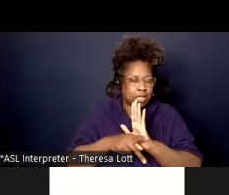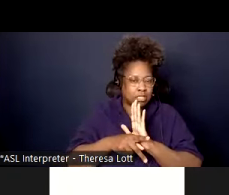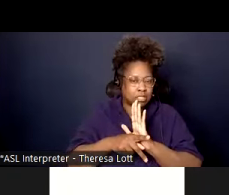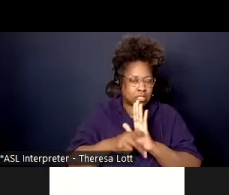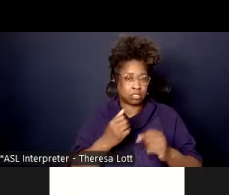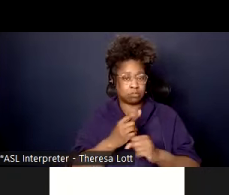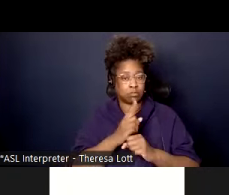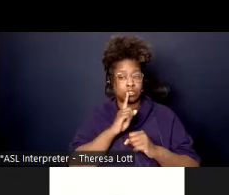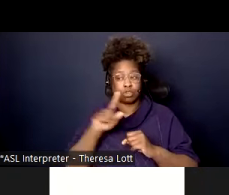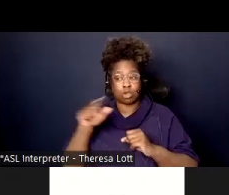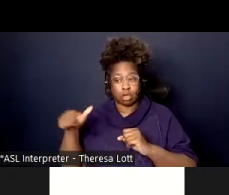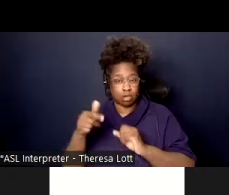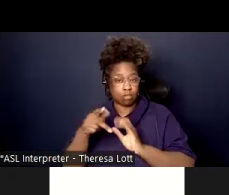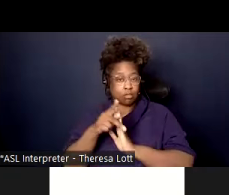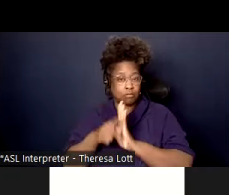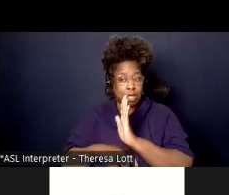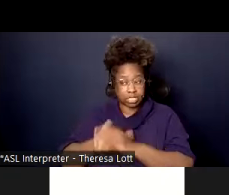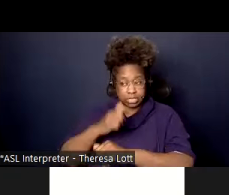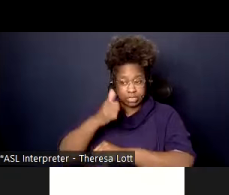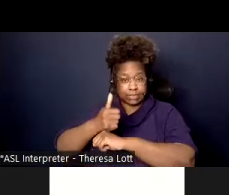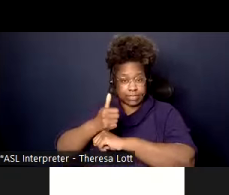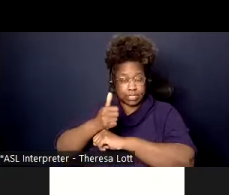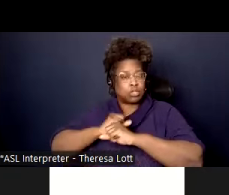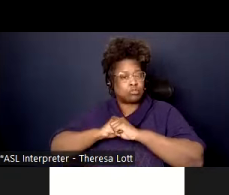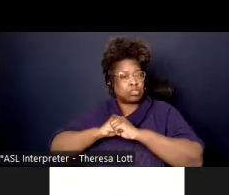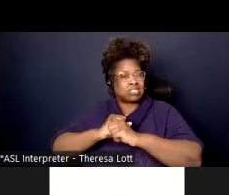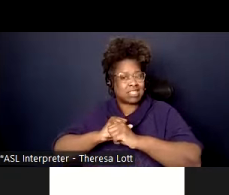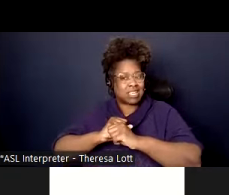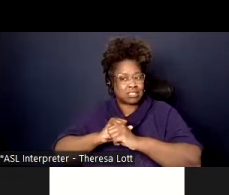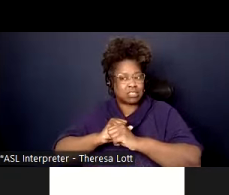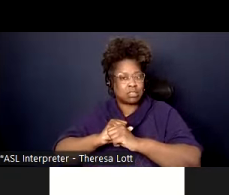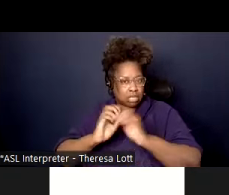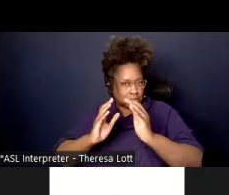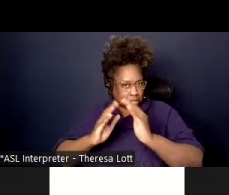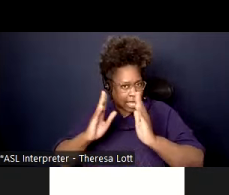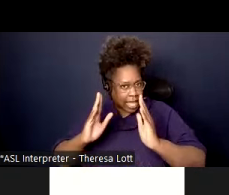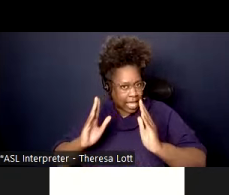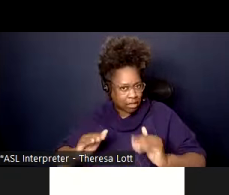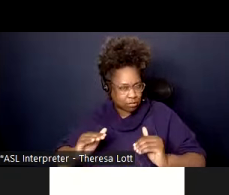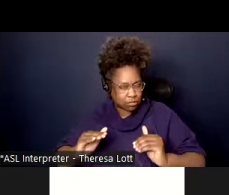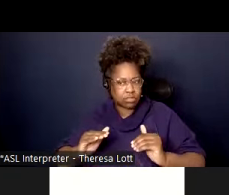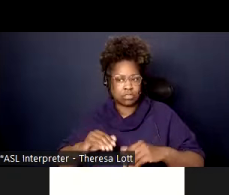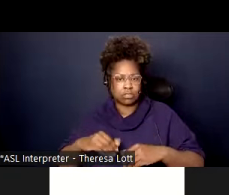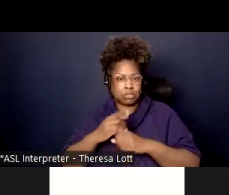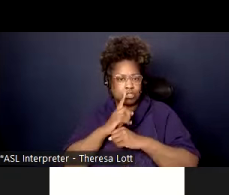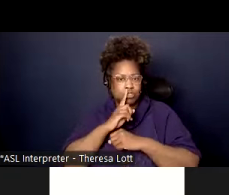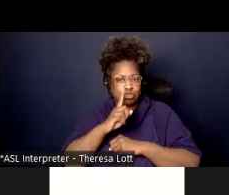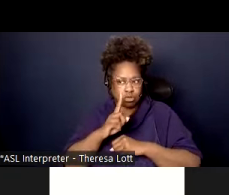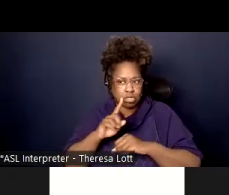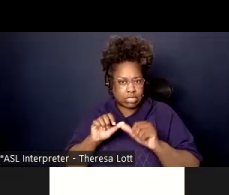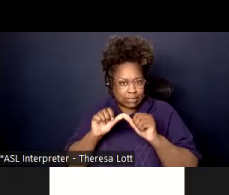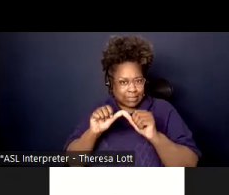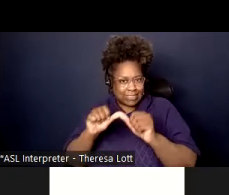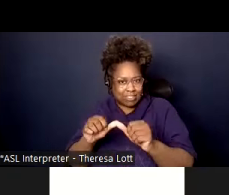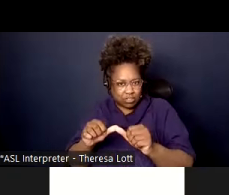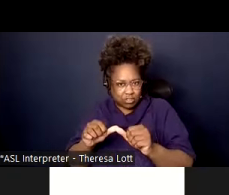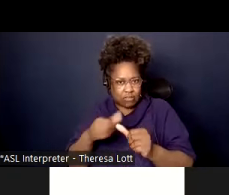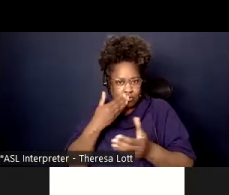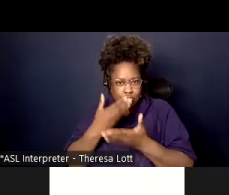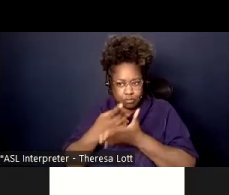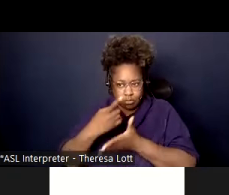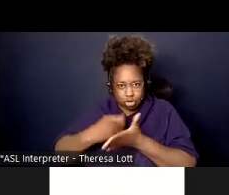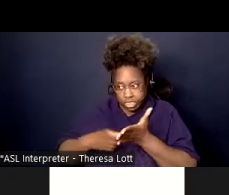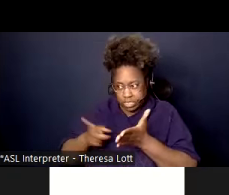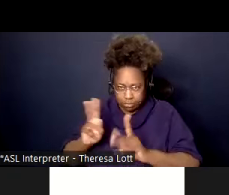other policies are in place, to protect existing affordable housing and to increase the supply of affordable housing in redevelopment